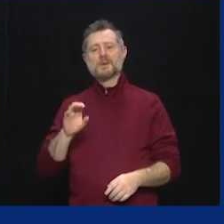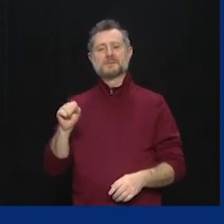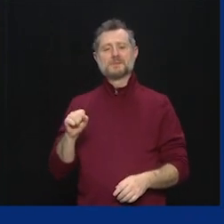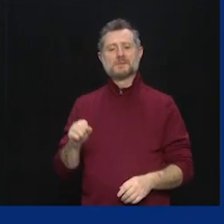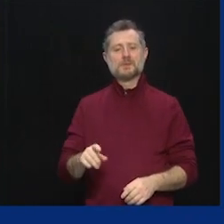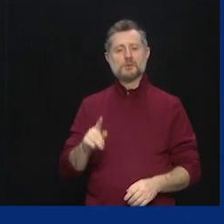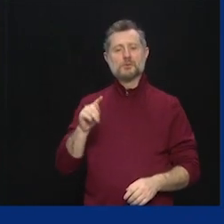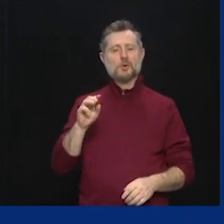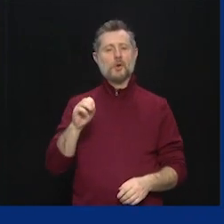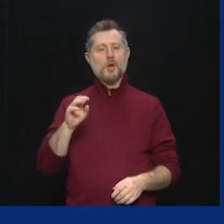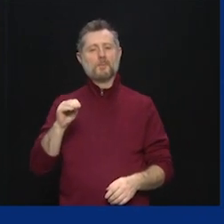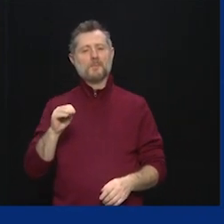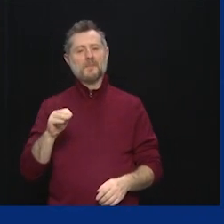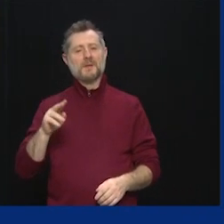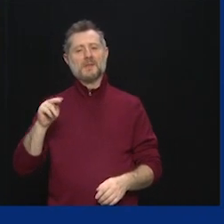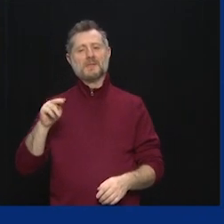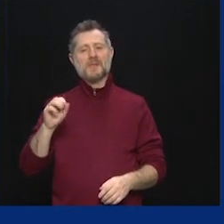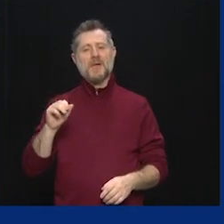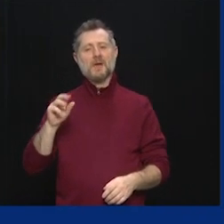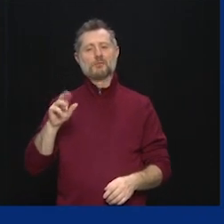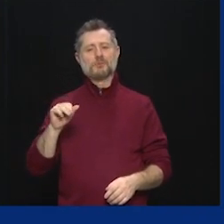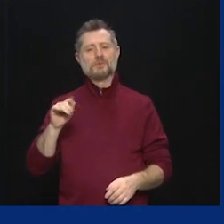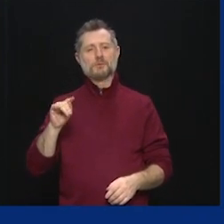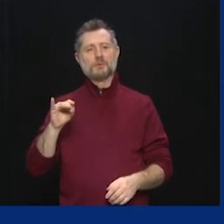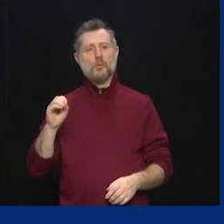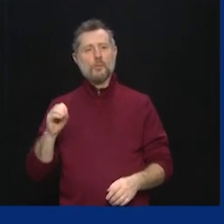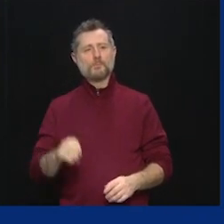from UBS. Tom?